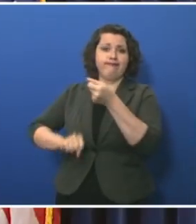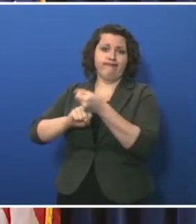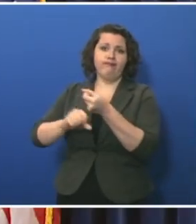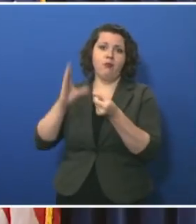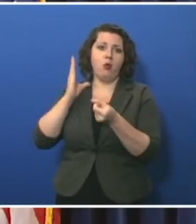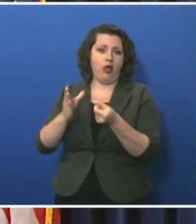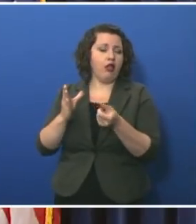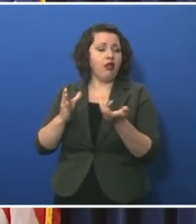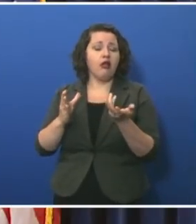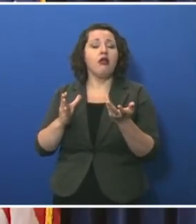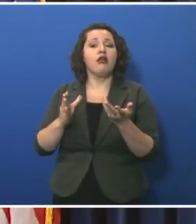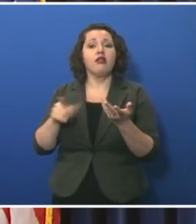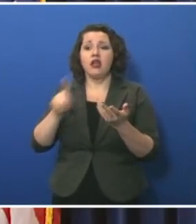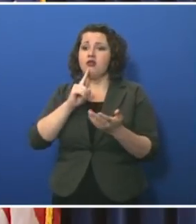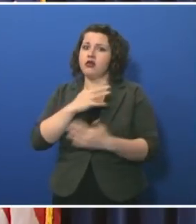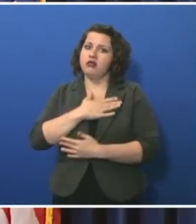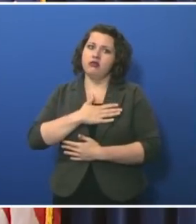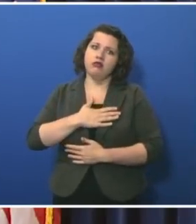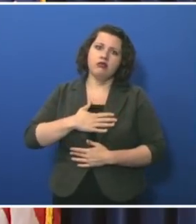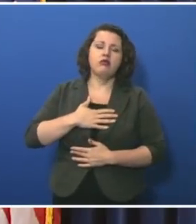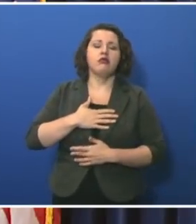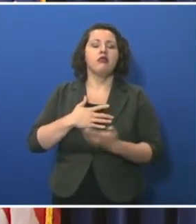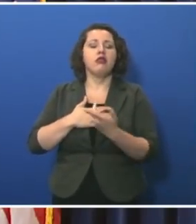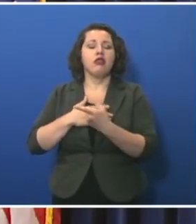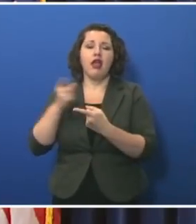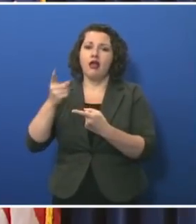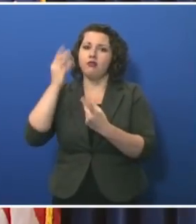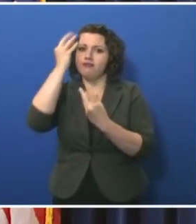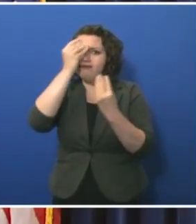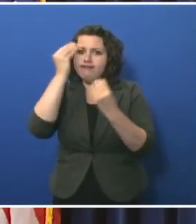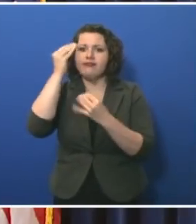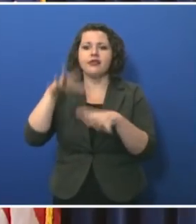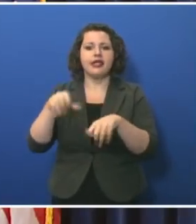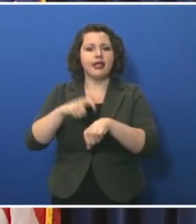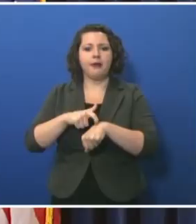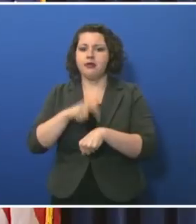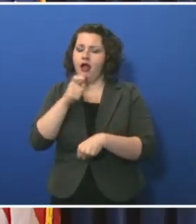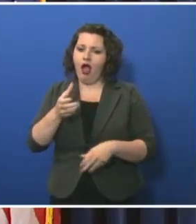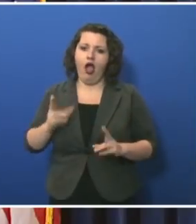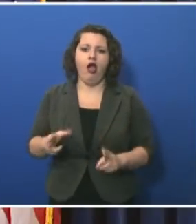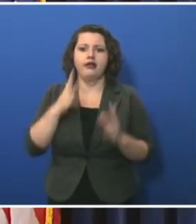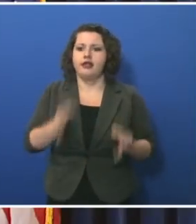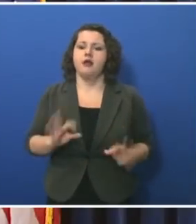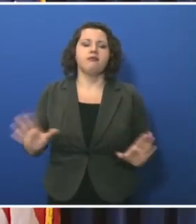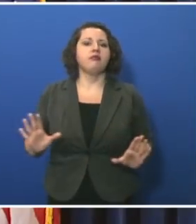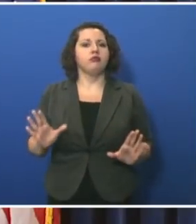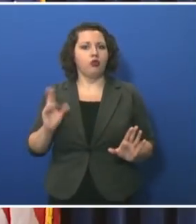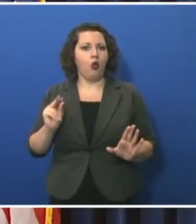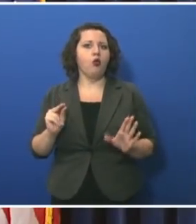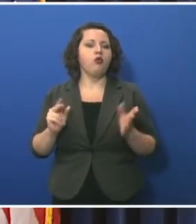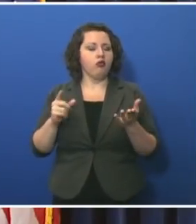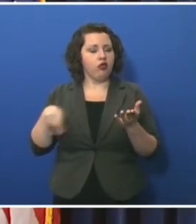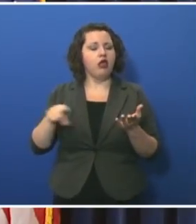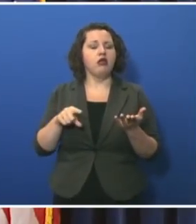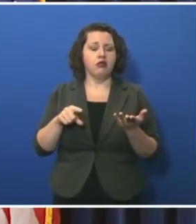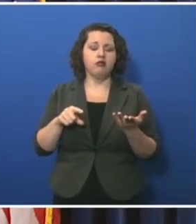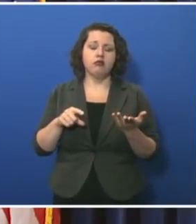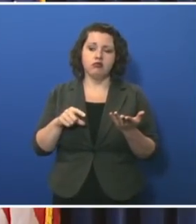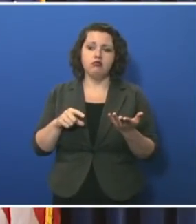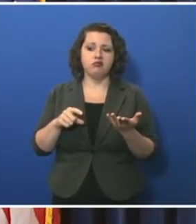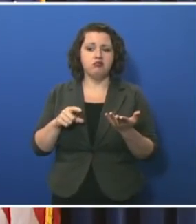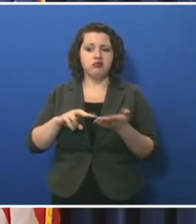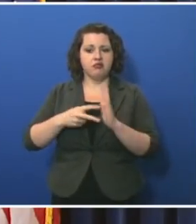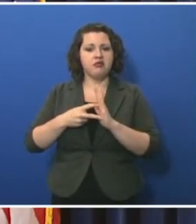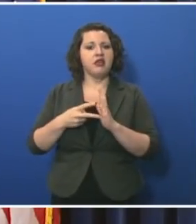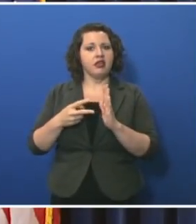I appreciate they've really been thoughtful in taking the time. They've not rushed this decision, giving Iowa and Iowans an